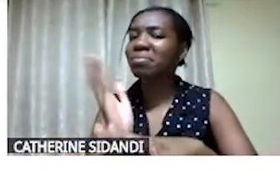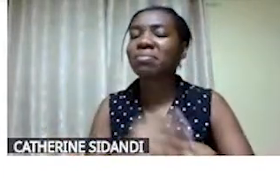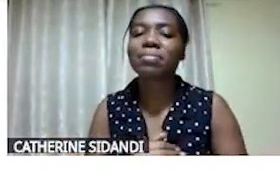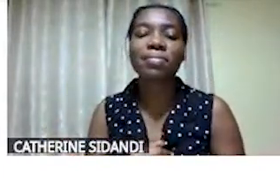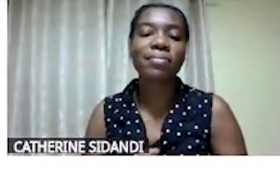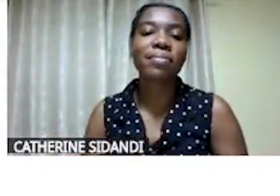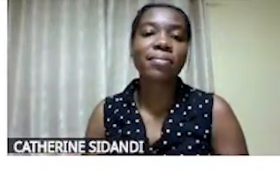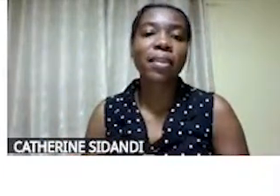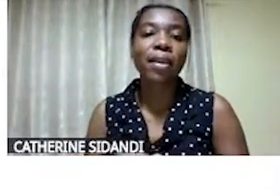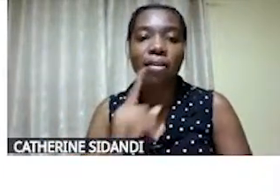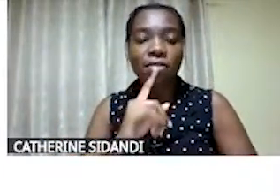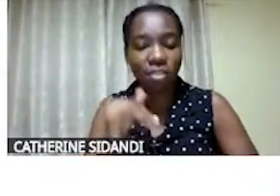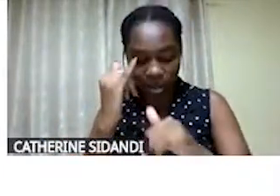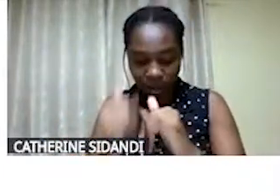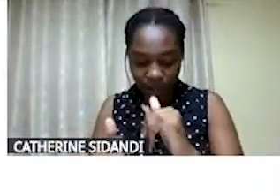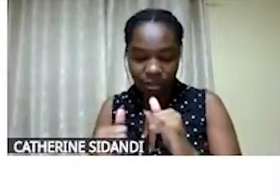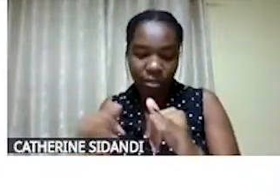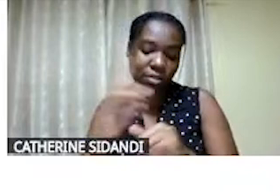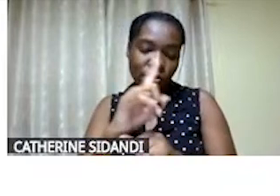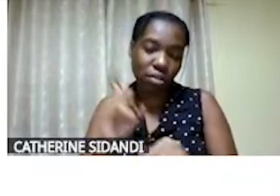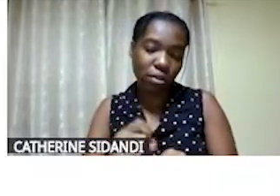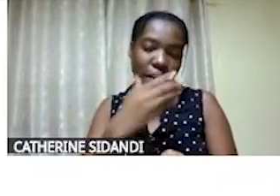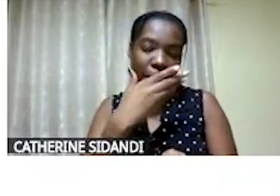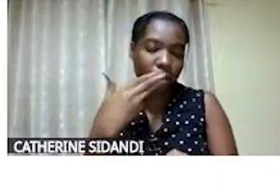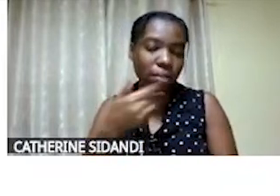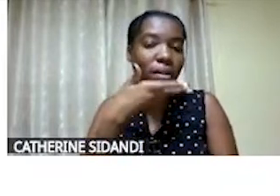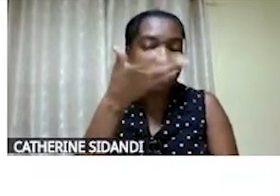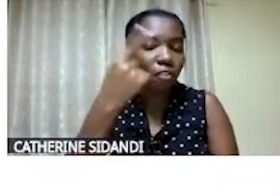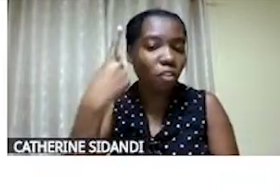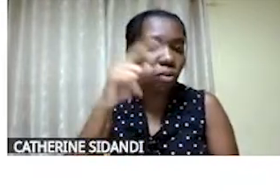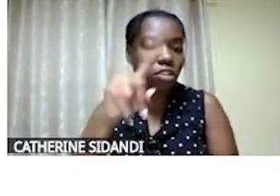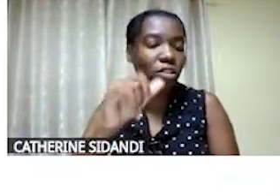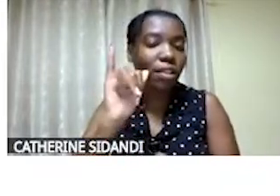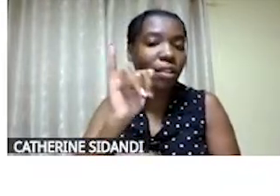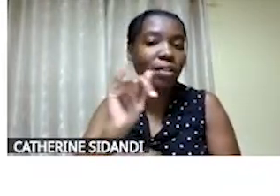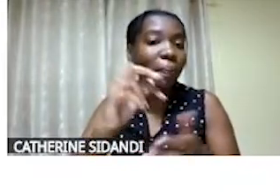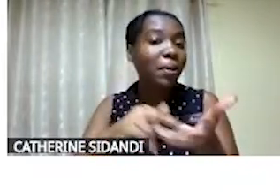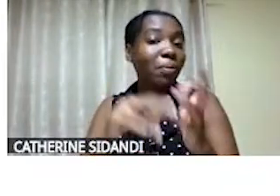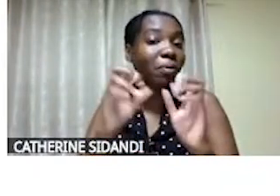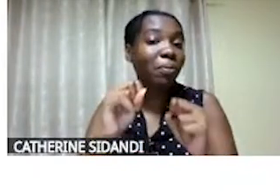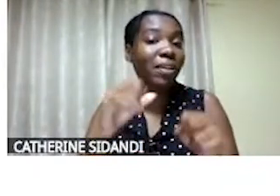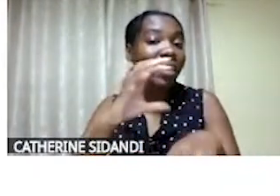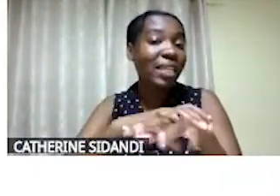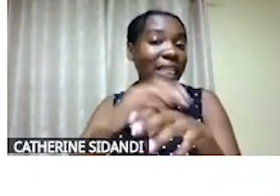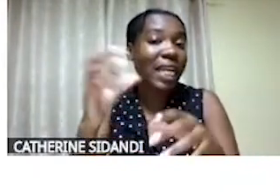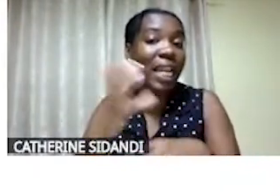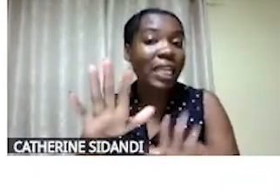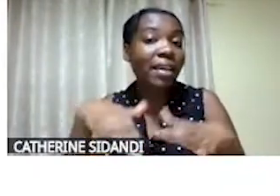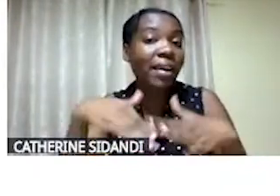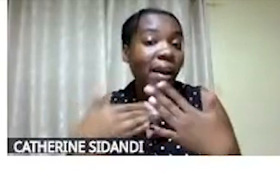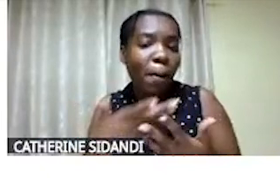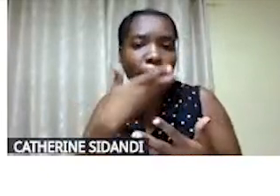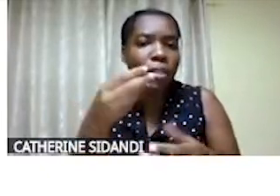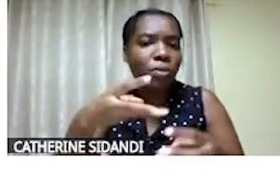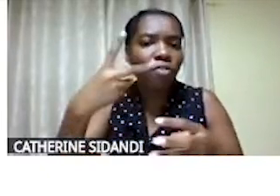question on the best way to acquire them answers this question. How do I find my client? Who is the best person? What is the best way to